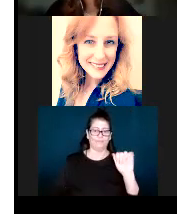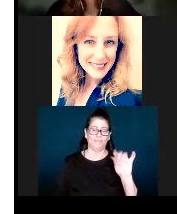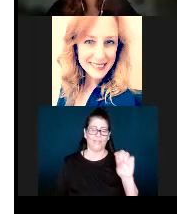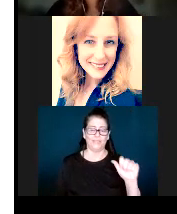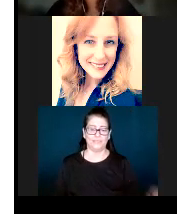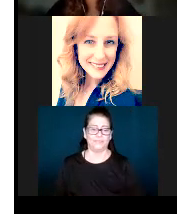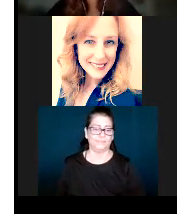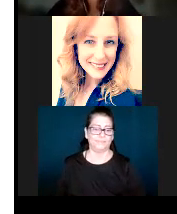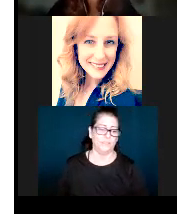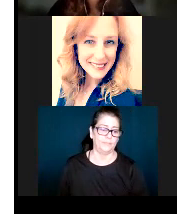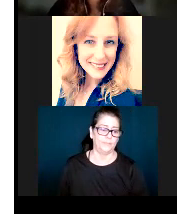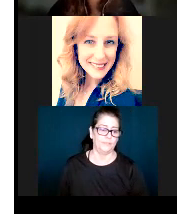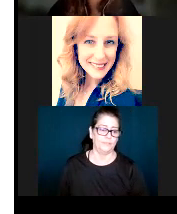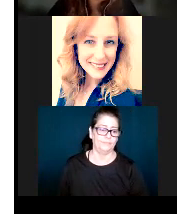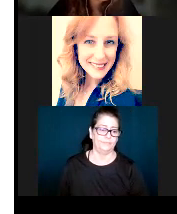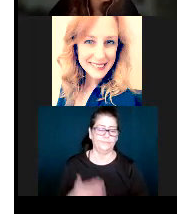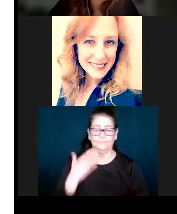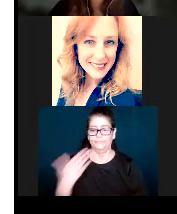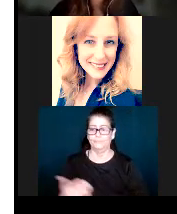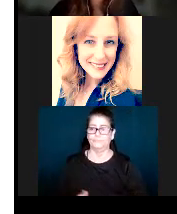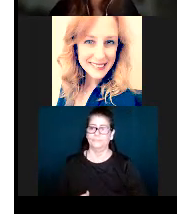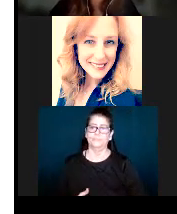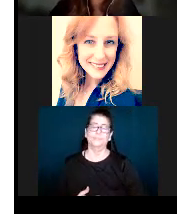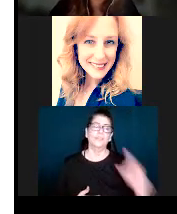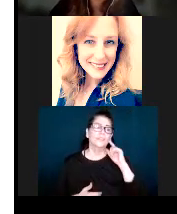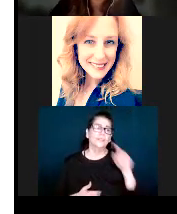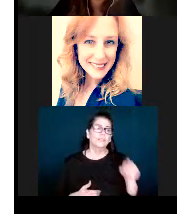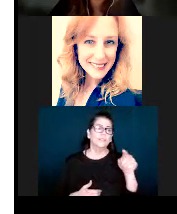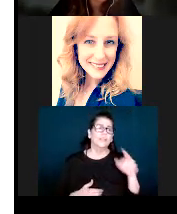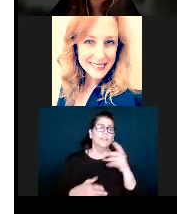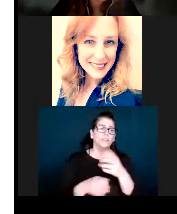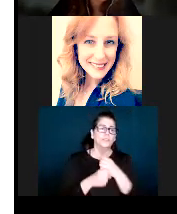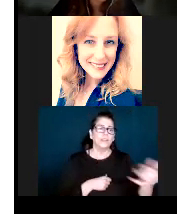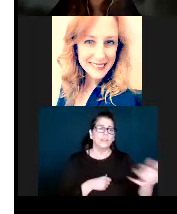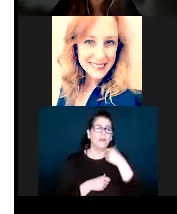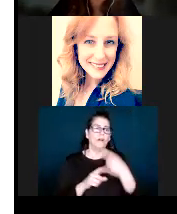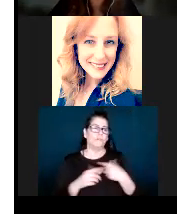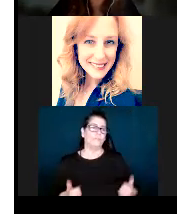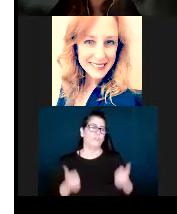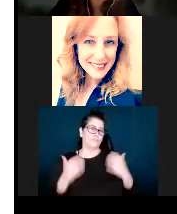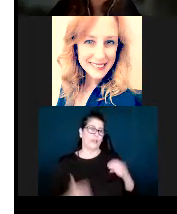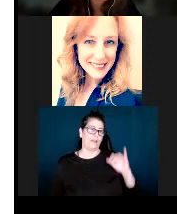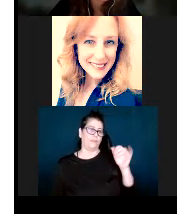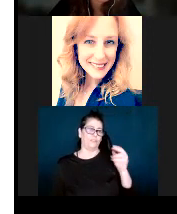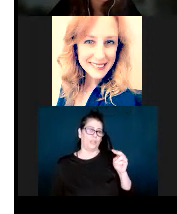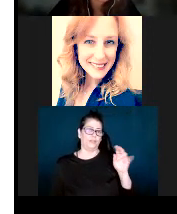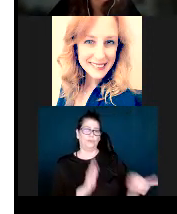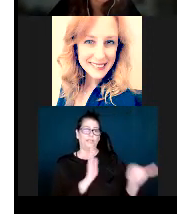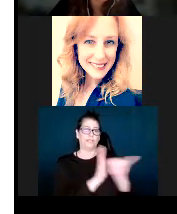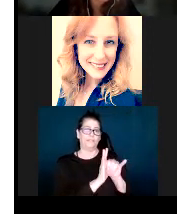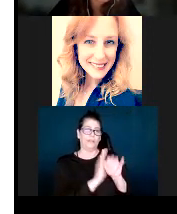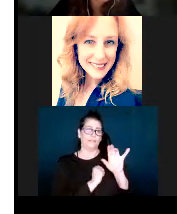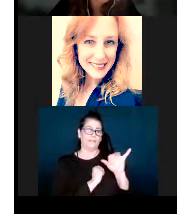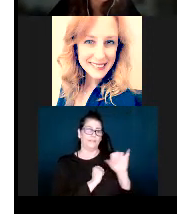that one. Thank you. So for this one, so you receive a call from a survivor, John, who identifies as a cisgender